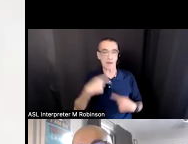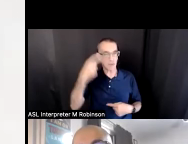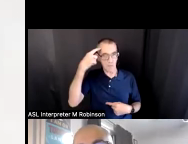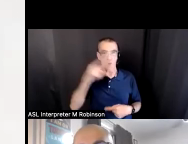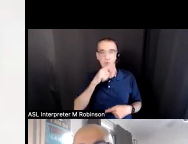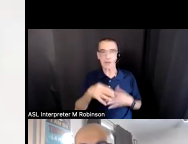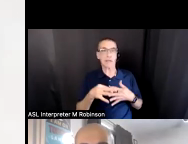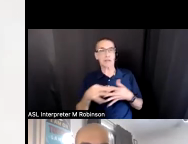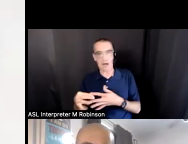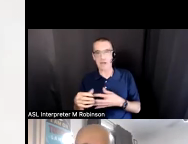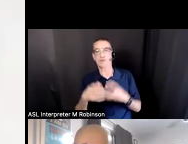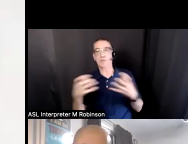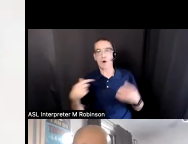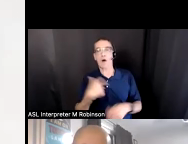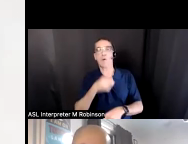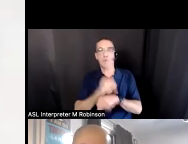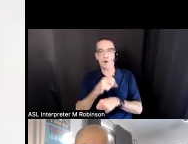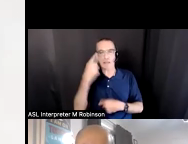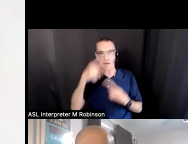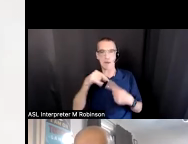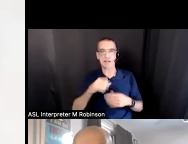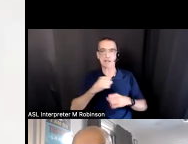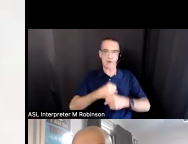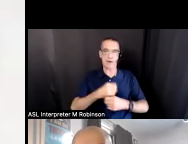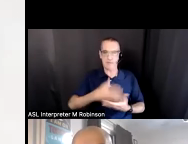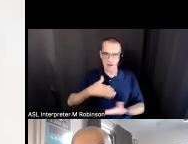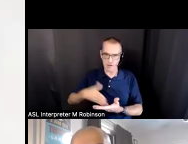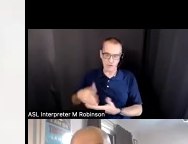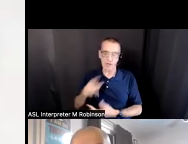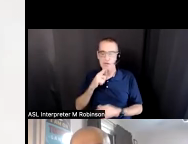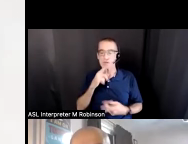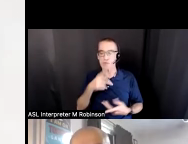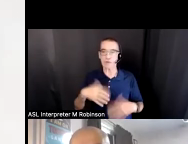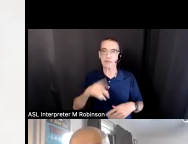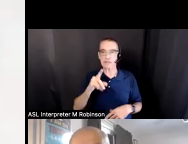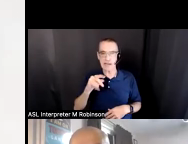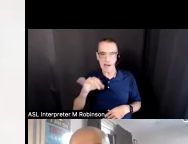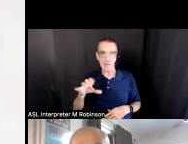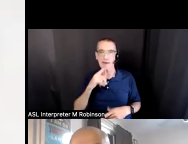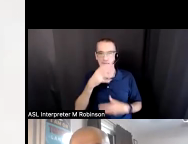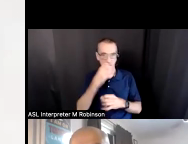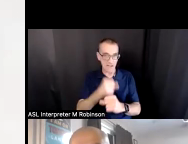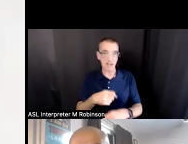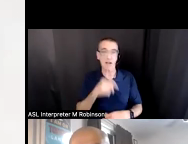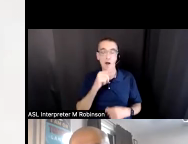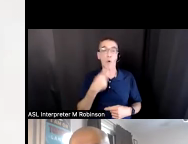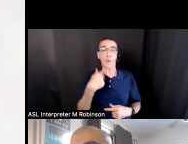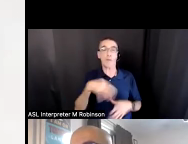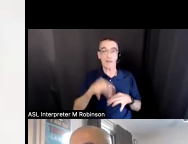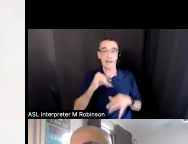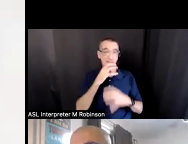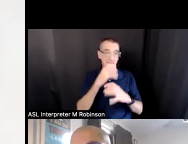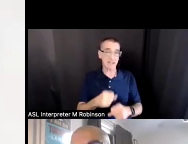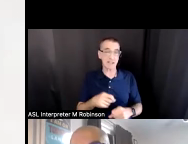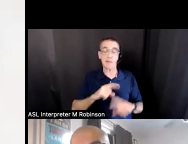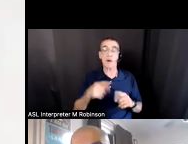guides so much of our work and thinking about these protective factors, and it's so dynamic and fascinating, but it isn't just because we find it fascinating.